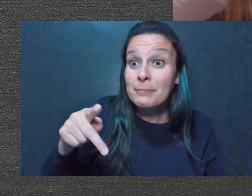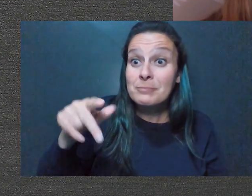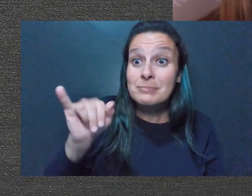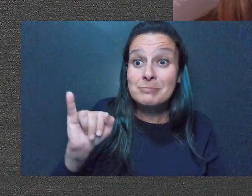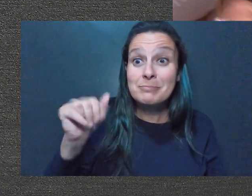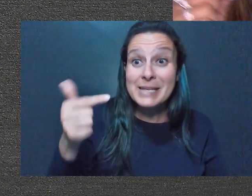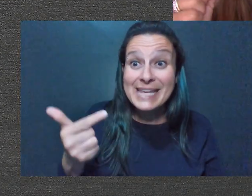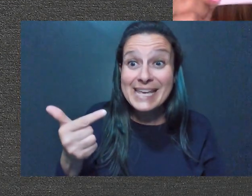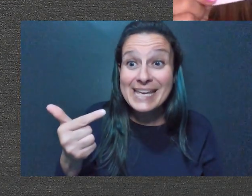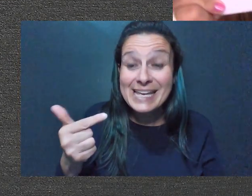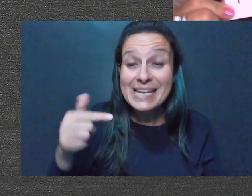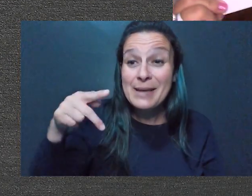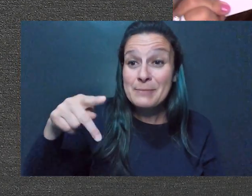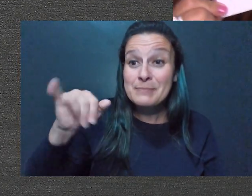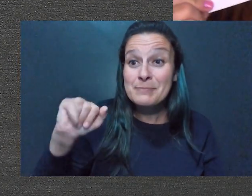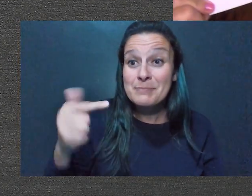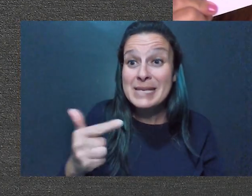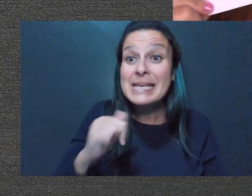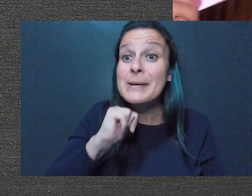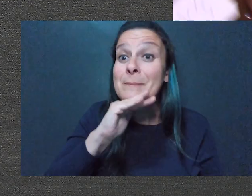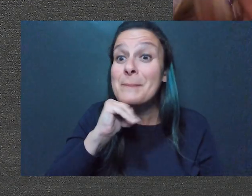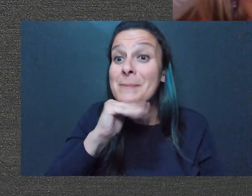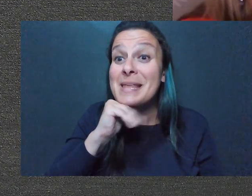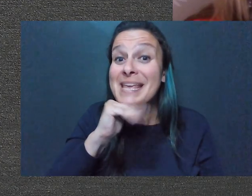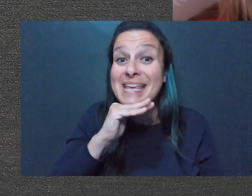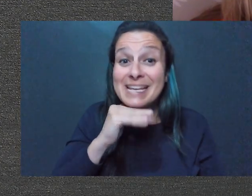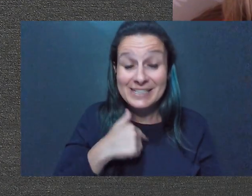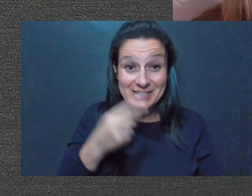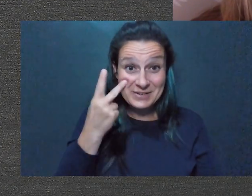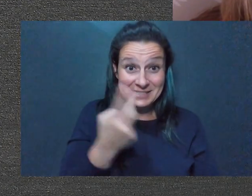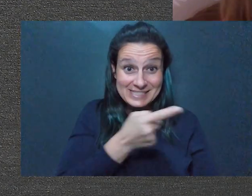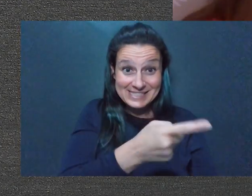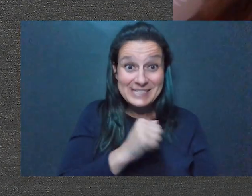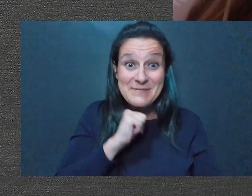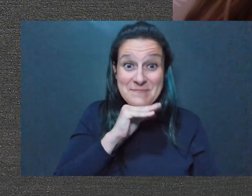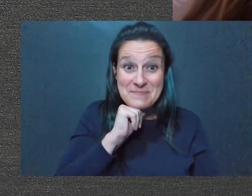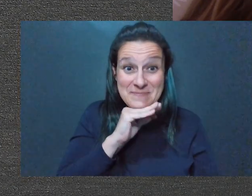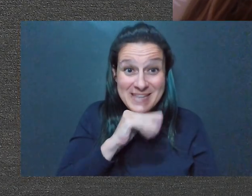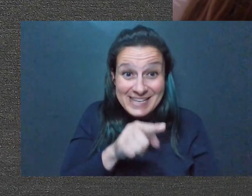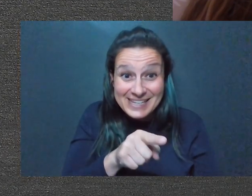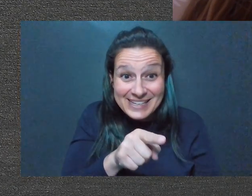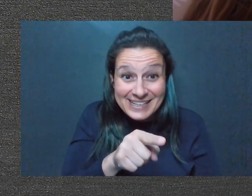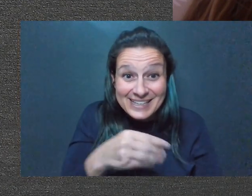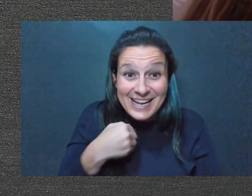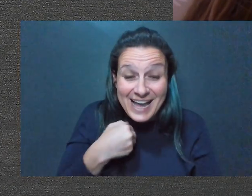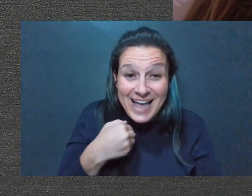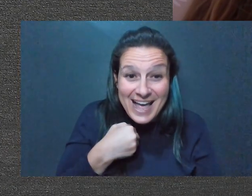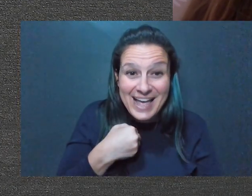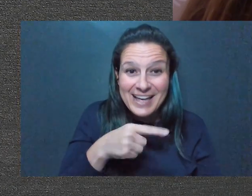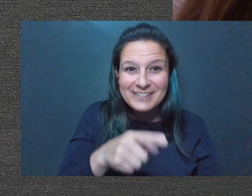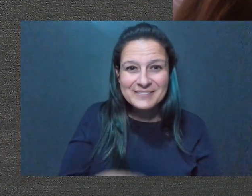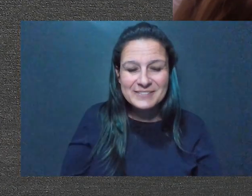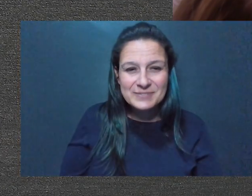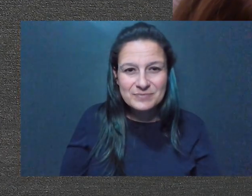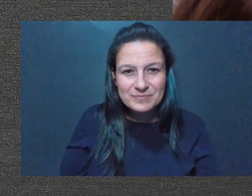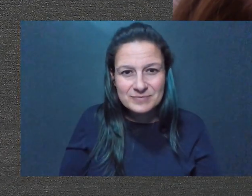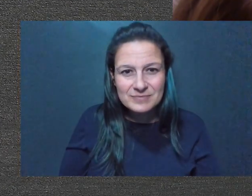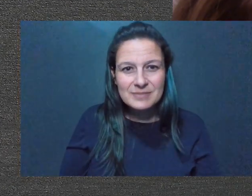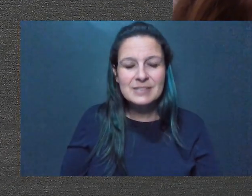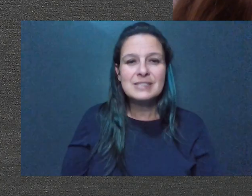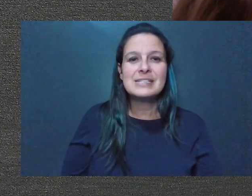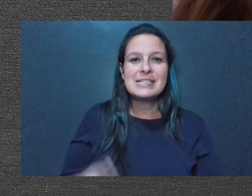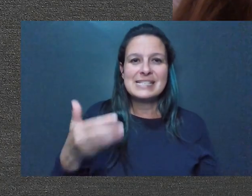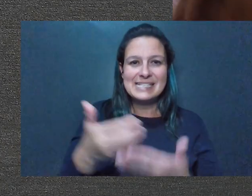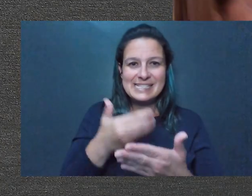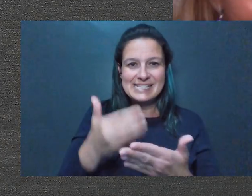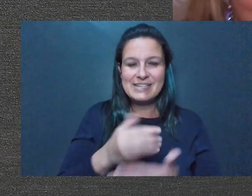Pig. Pig. Are you already pointing at our little piggy right there? All right, let's use a piece of